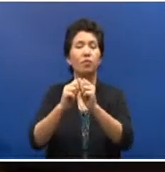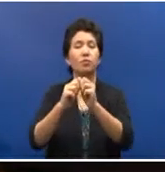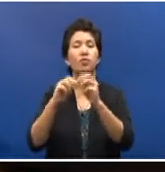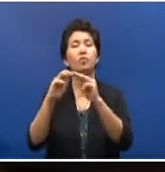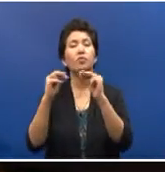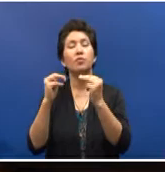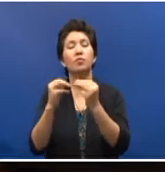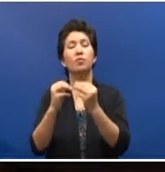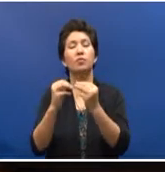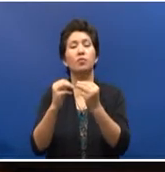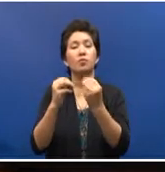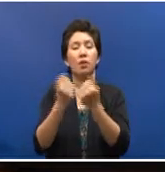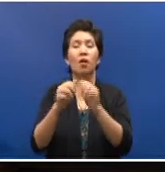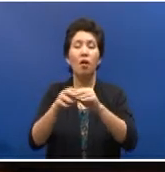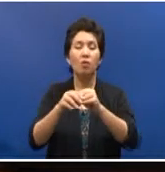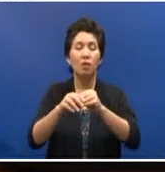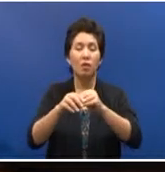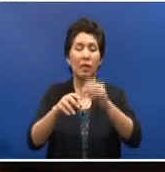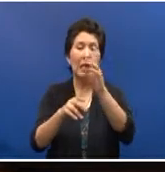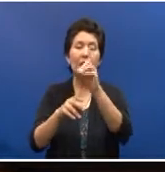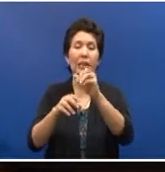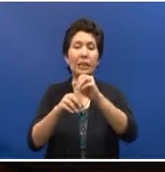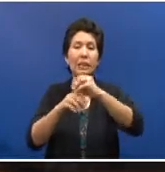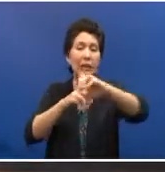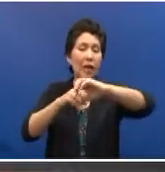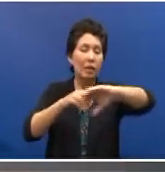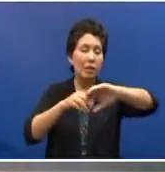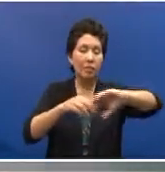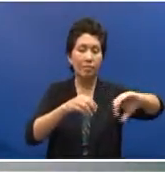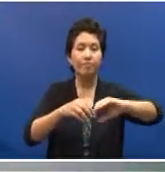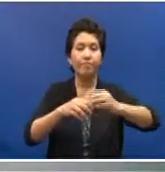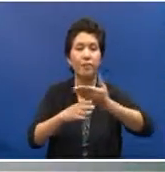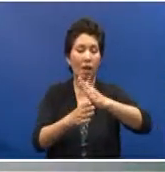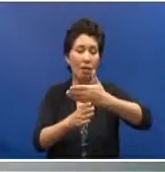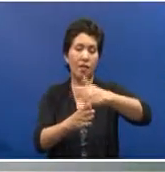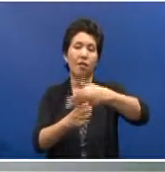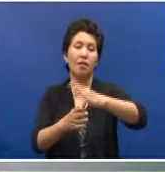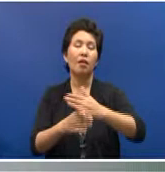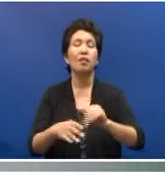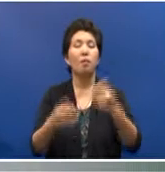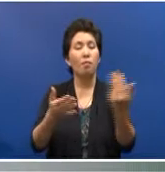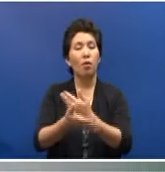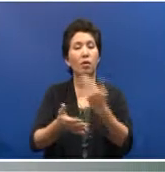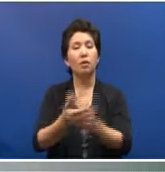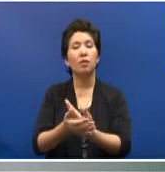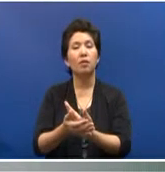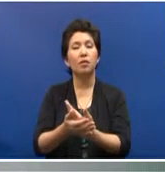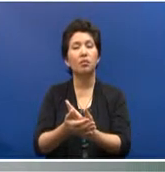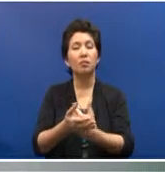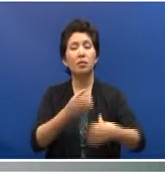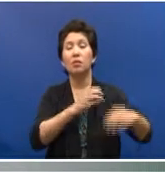how they distribute the limited resources. Modern society is characterized